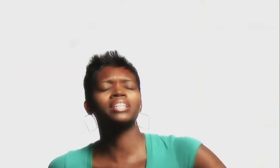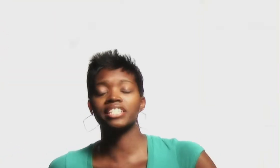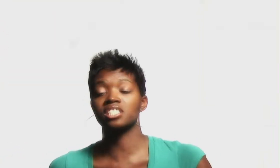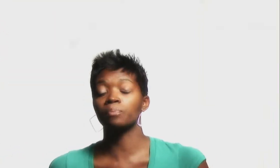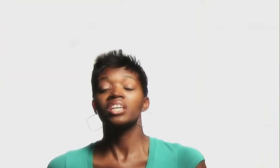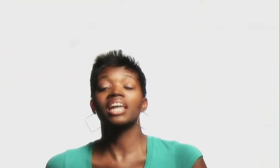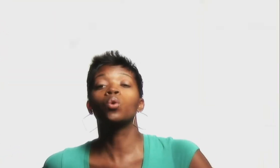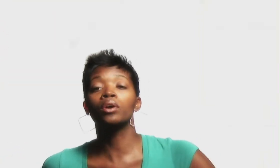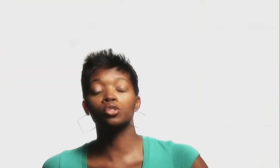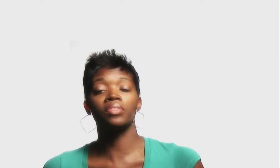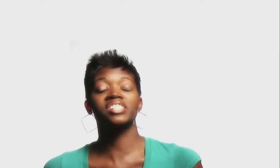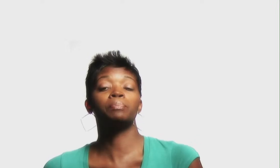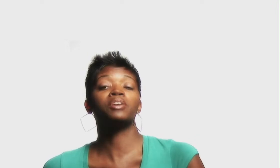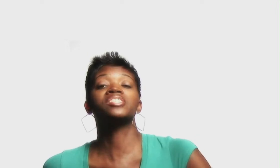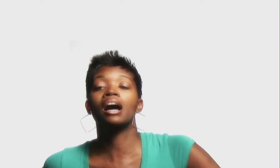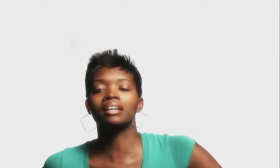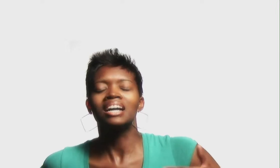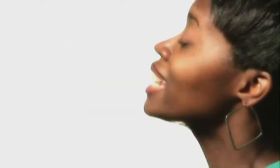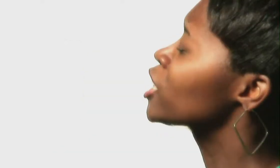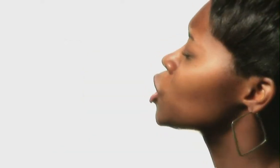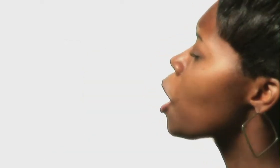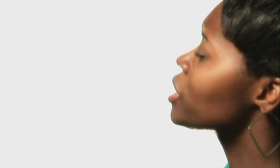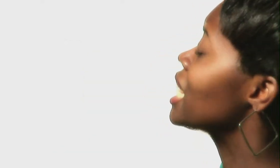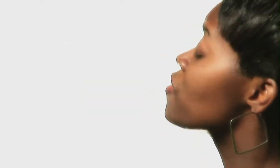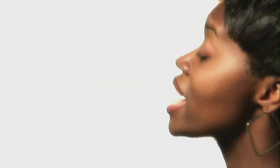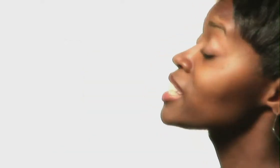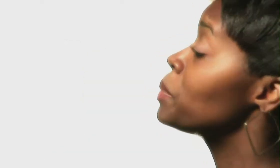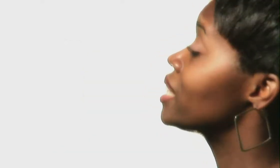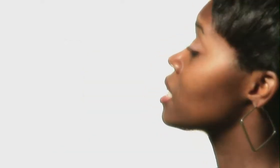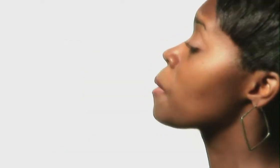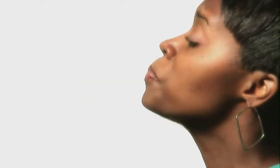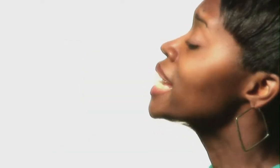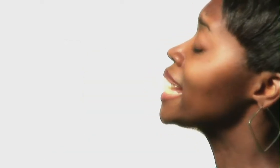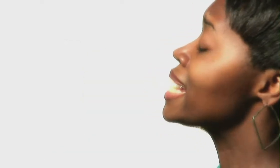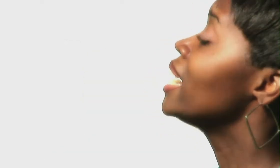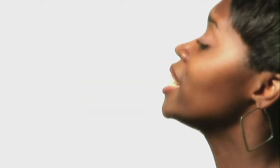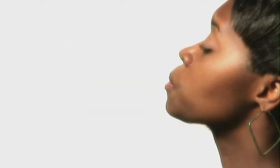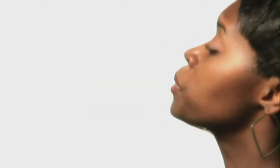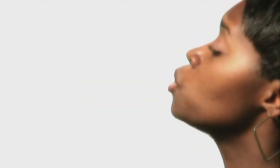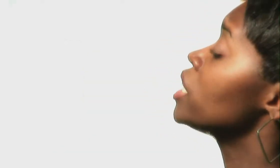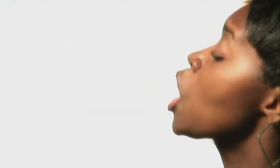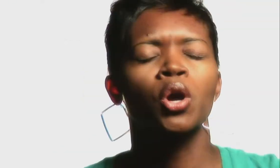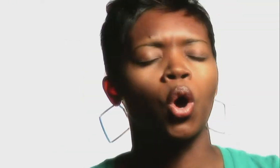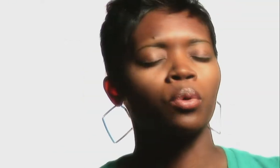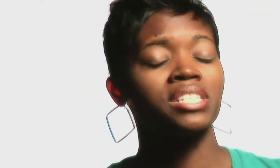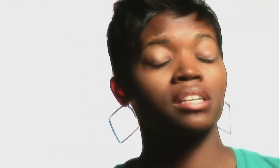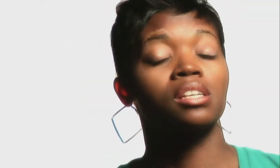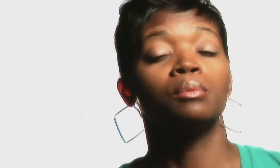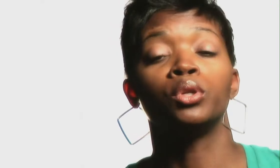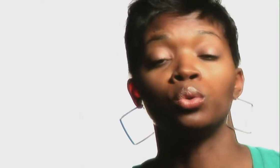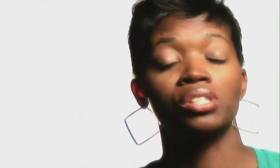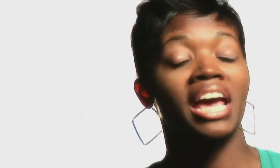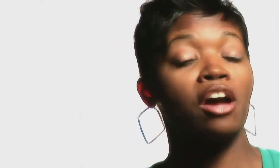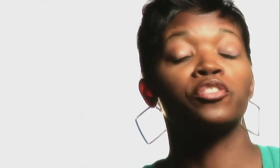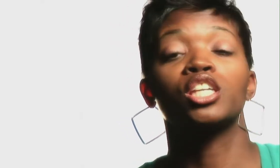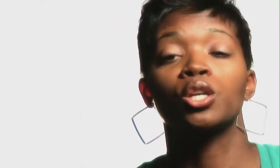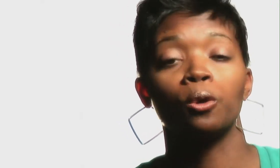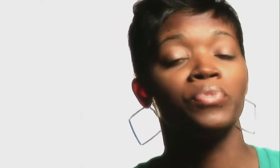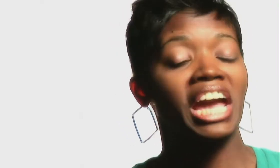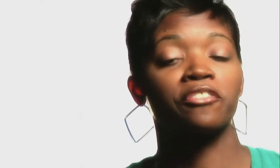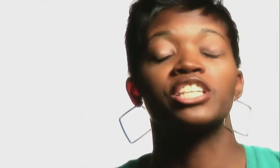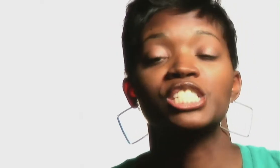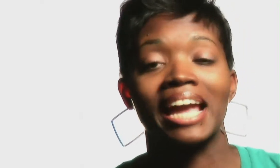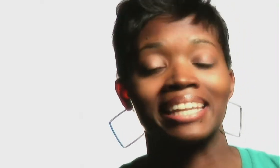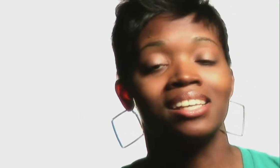like creation, like words on the tip of tongue, like songs that have yet to be sung. He is beauty, oranges, blues, every